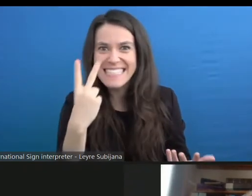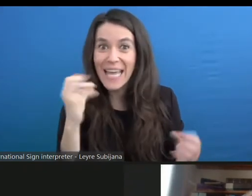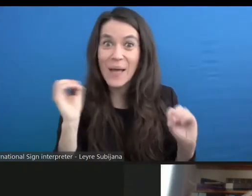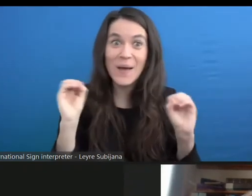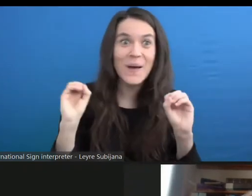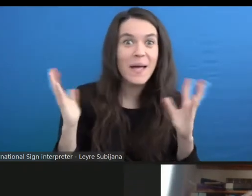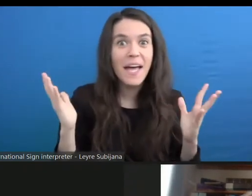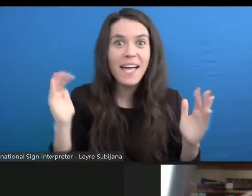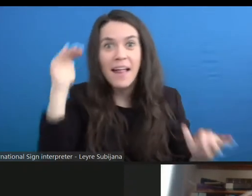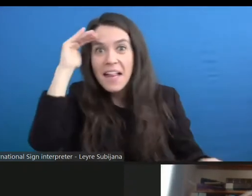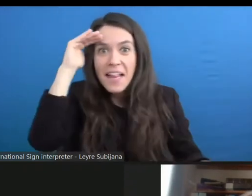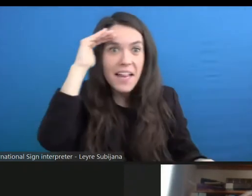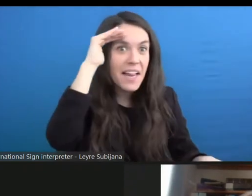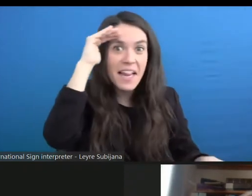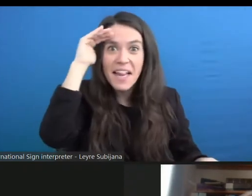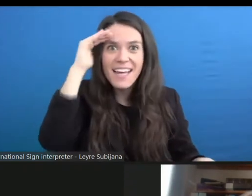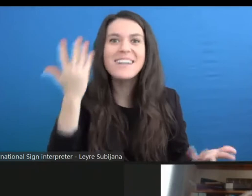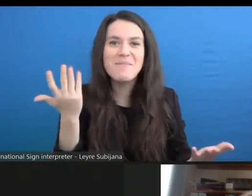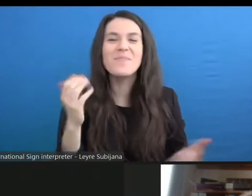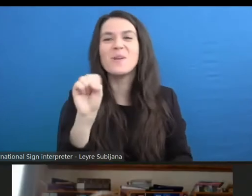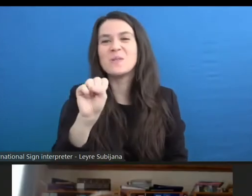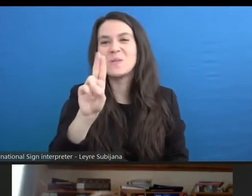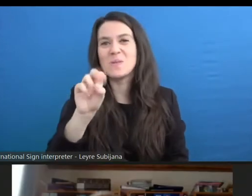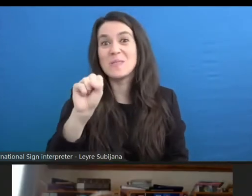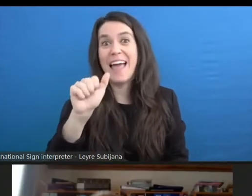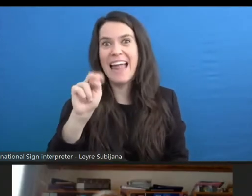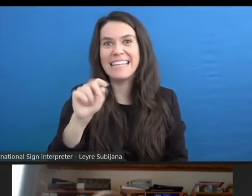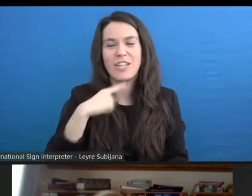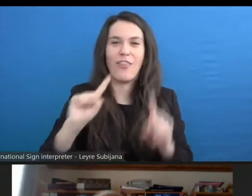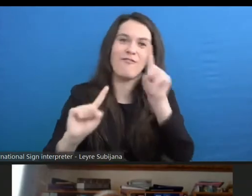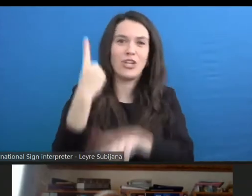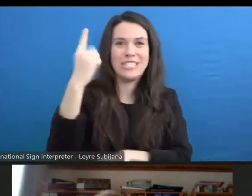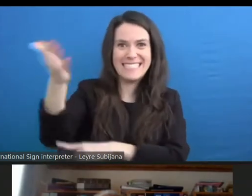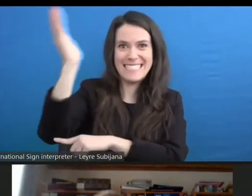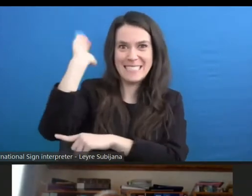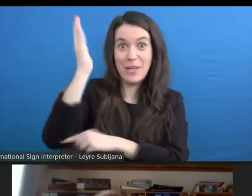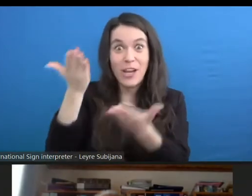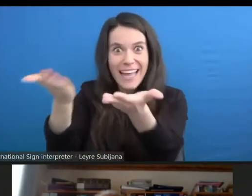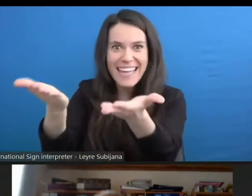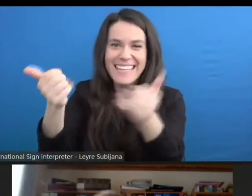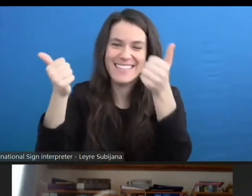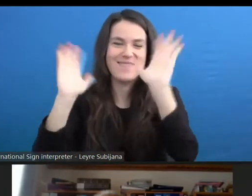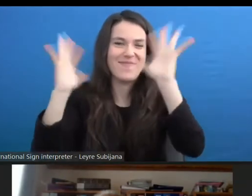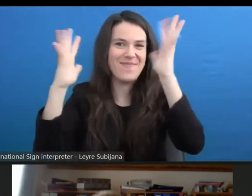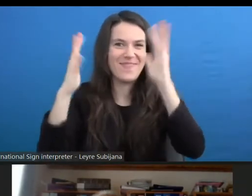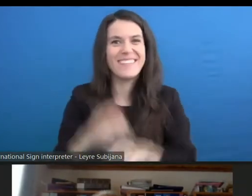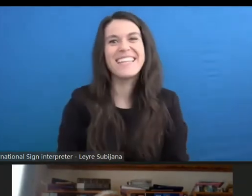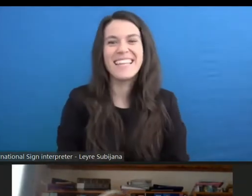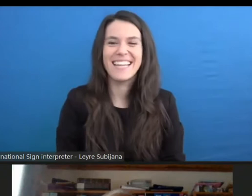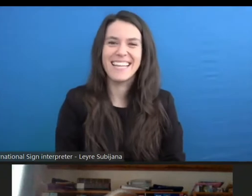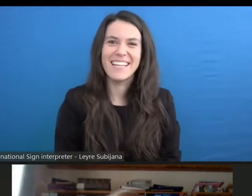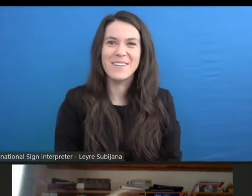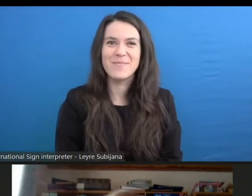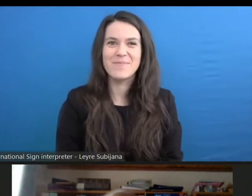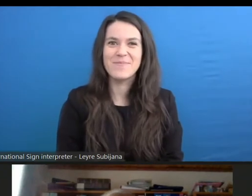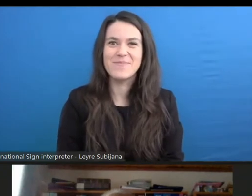Susan to be seen, especially as Susan will be our first speaker today. Okay. So we were just